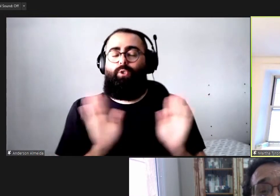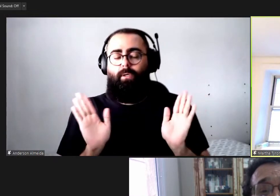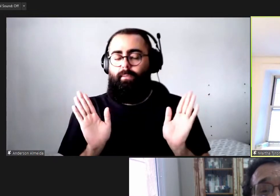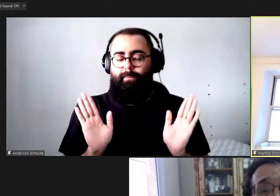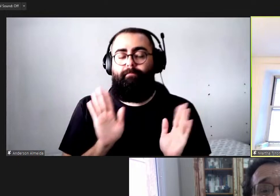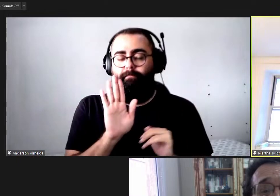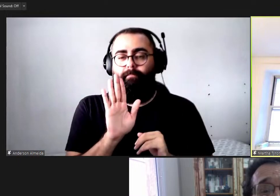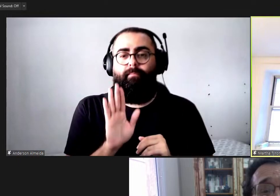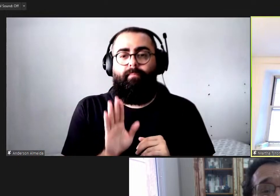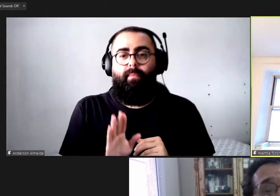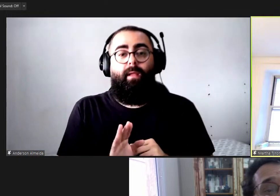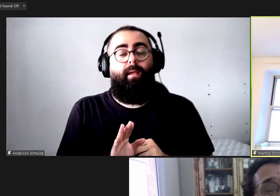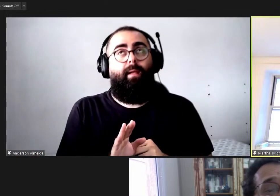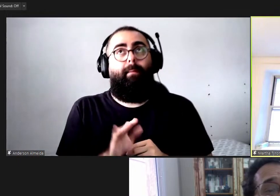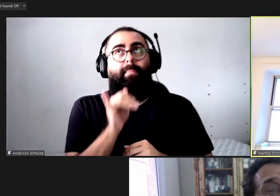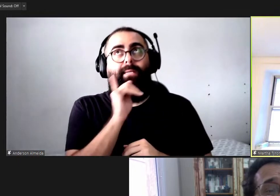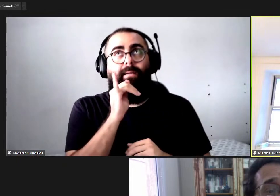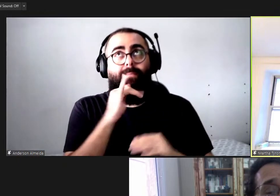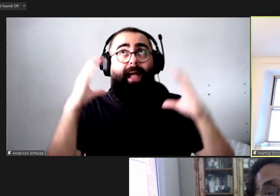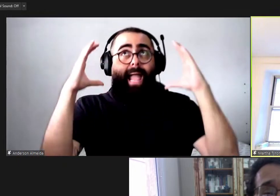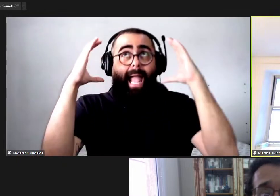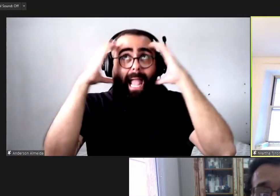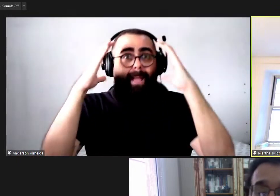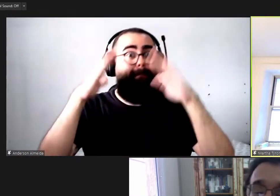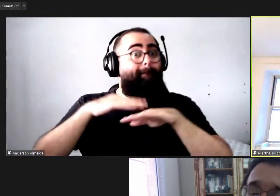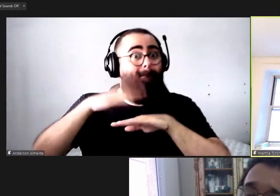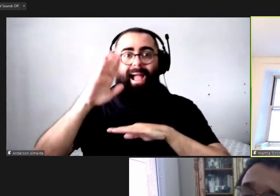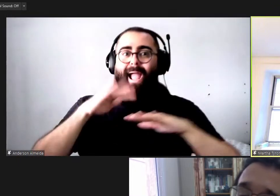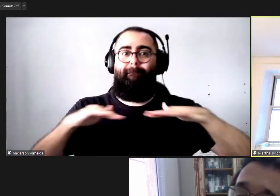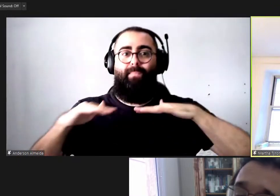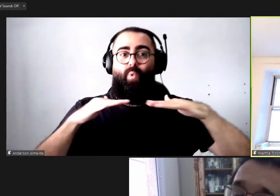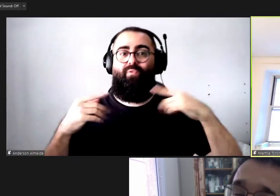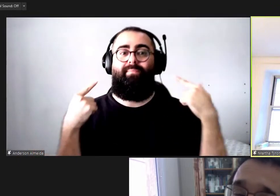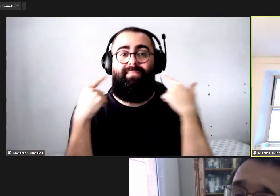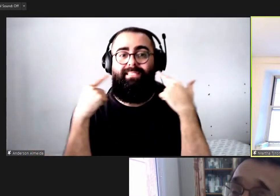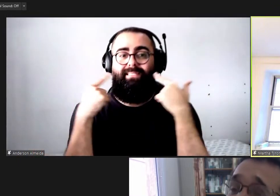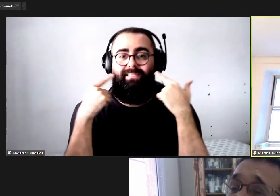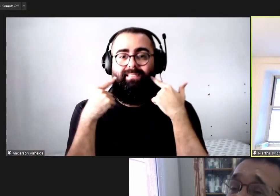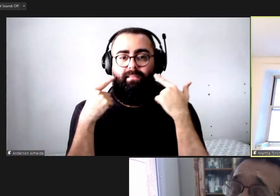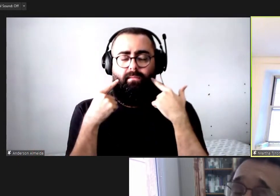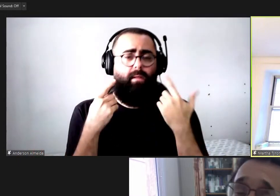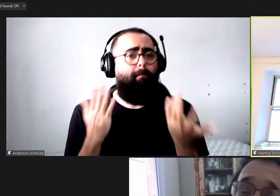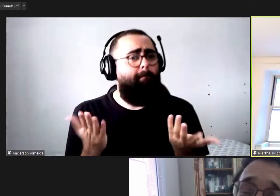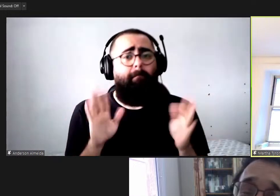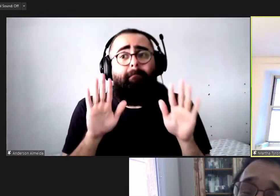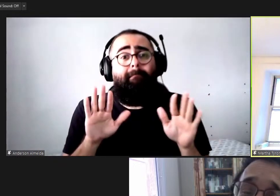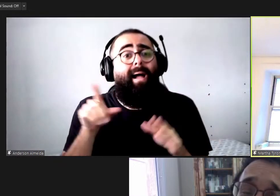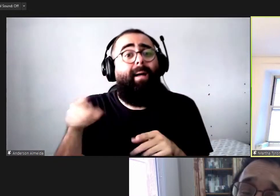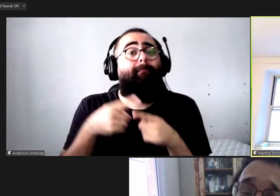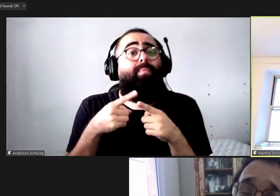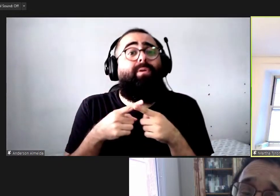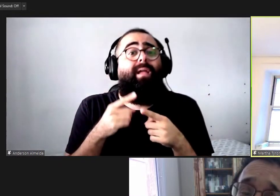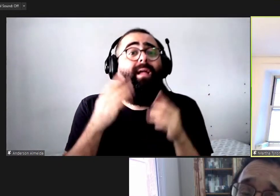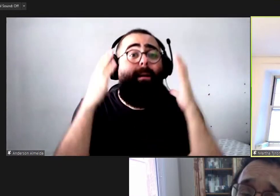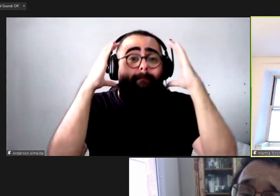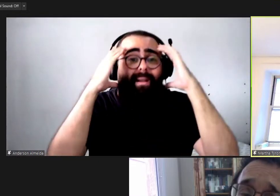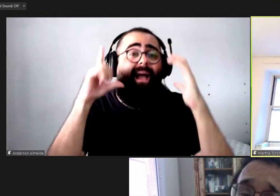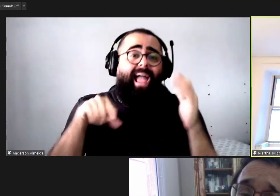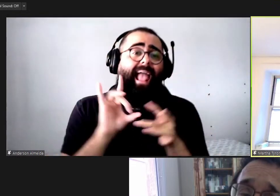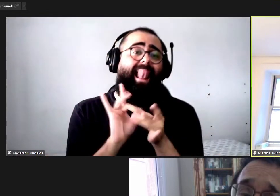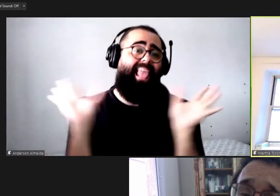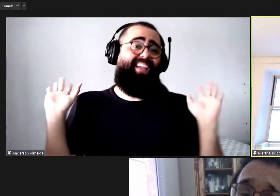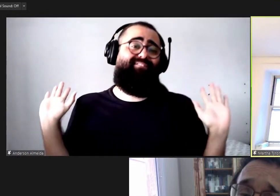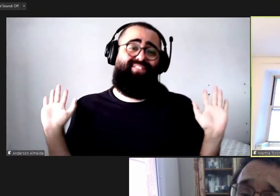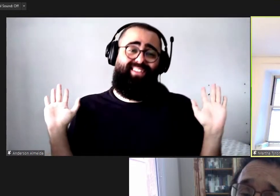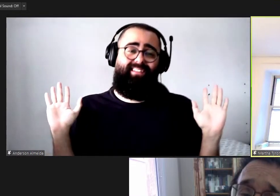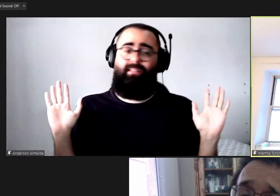that the head moves more, and frankly, I think that's just because it can. The head moves more during signing